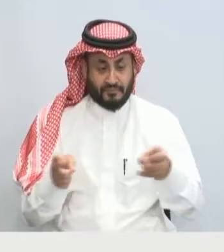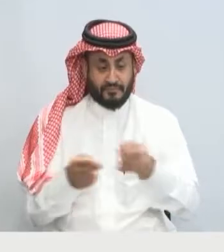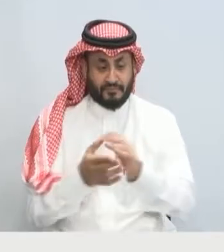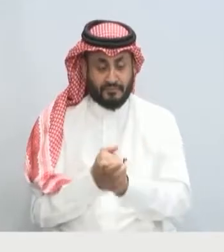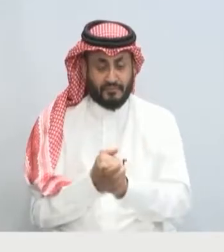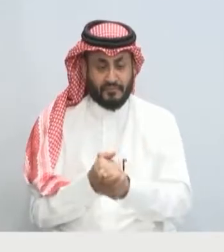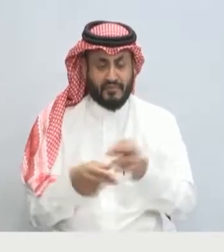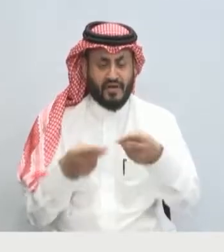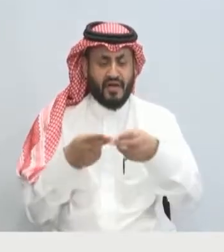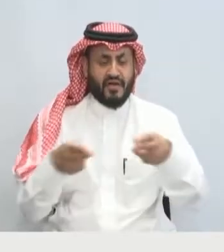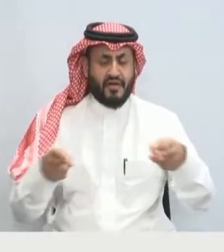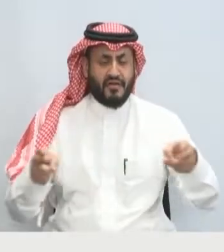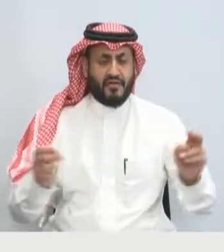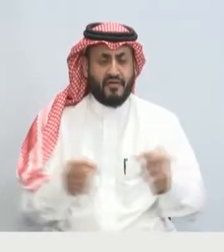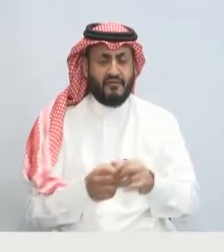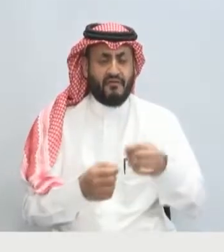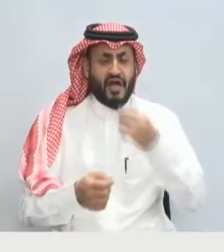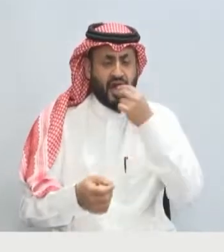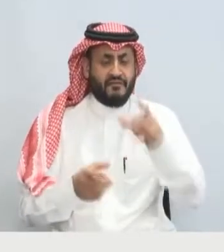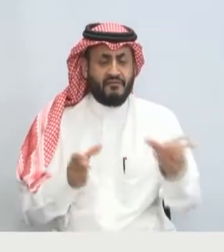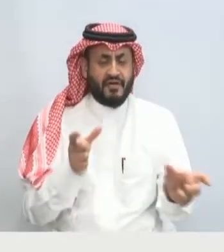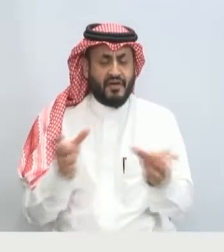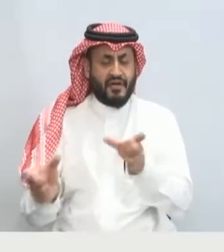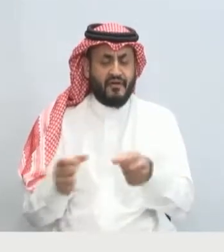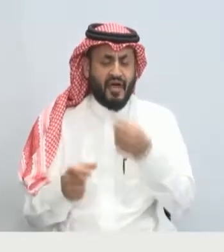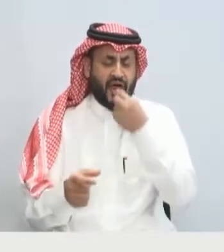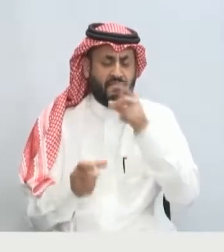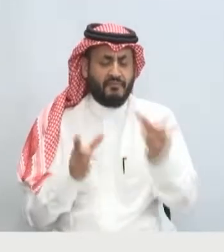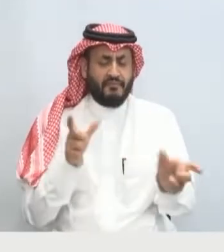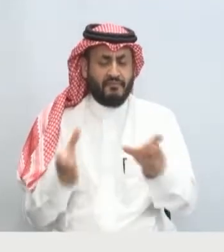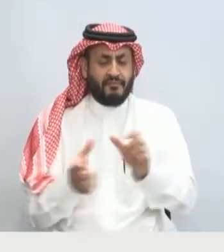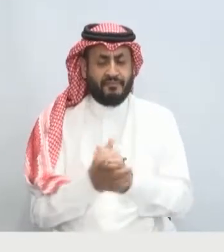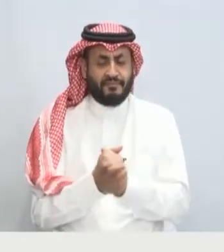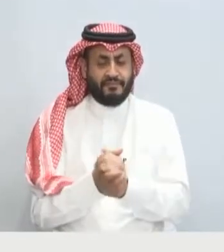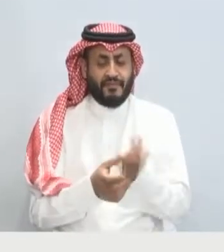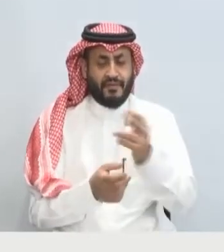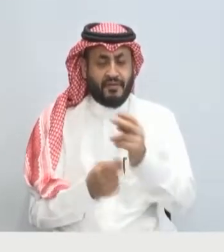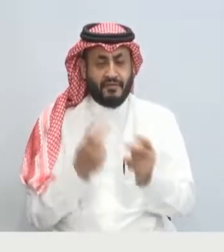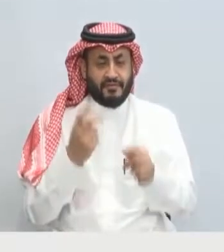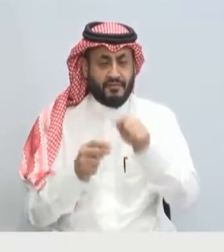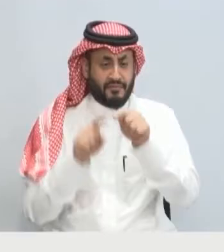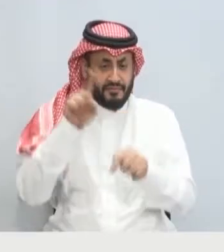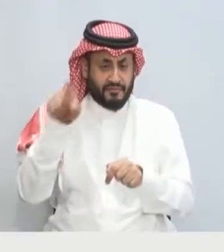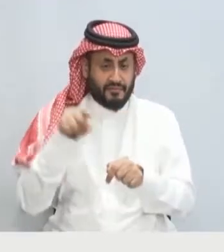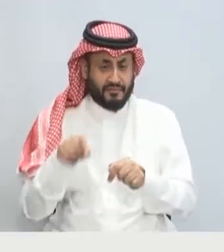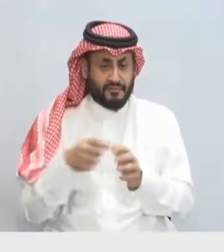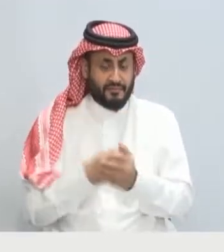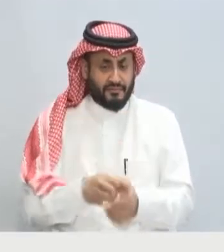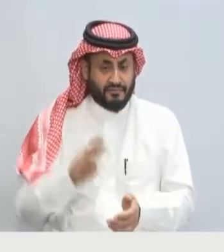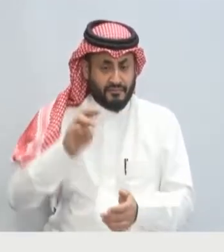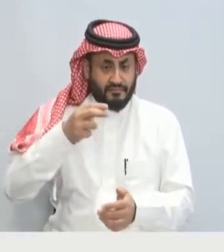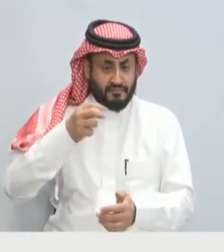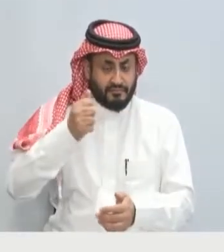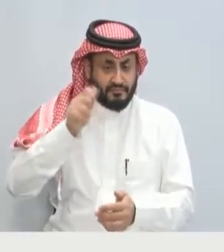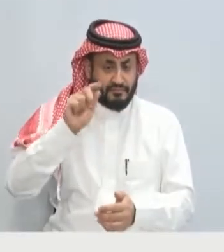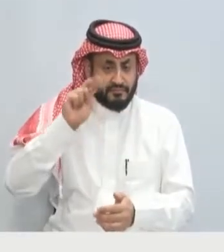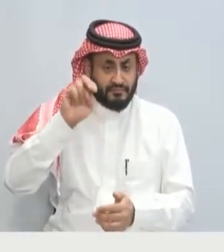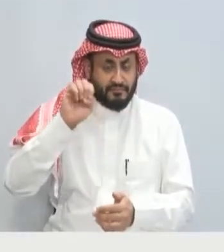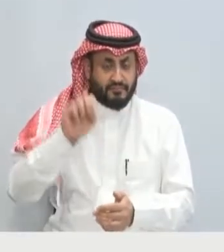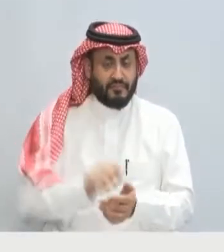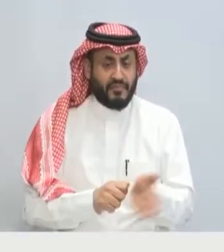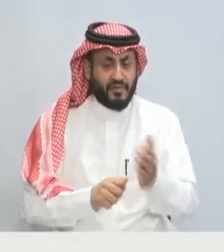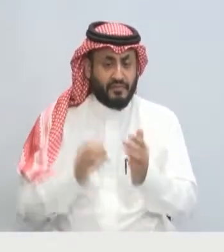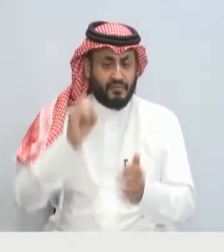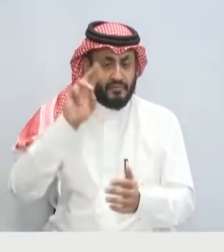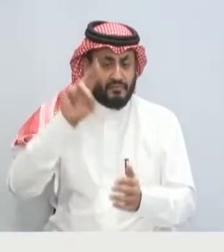with different kinds of food and taste. Also ask questions using want and or,